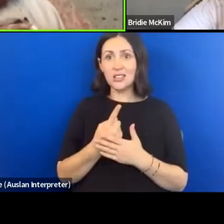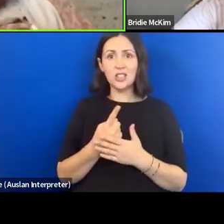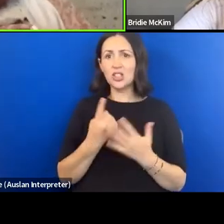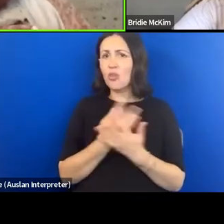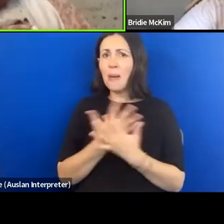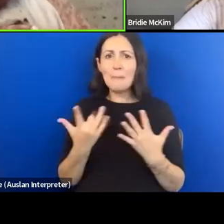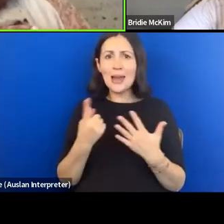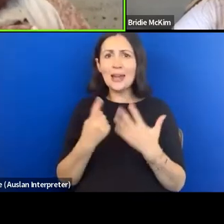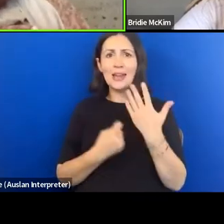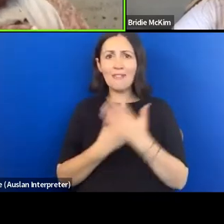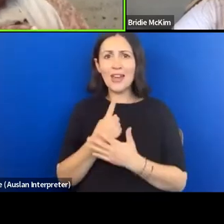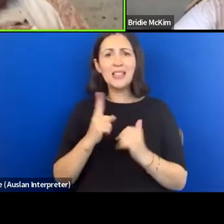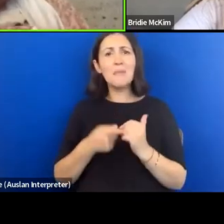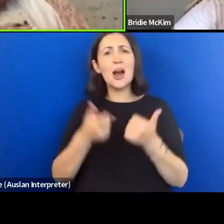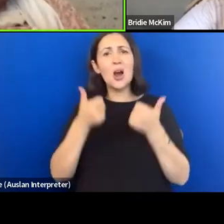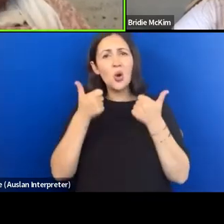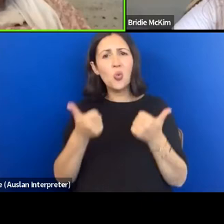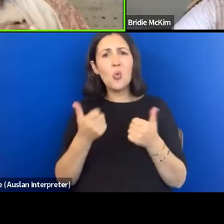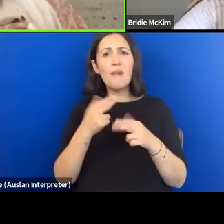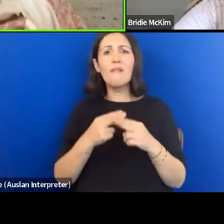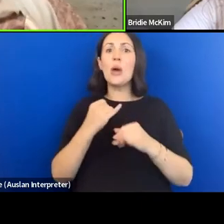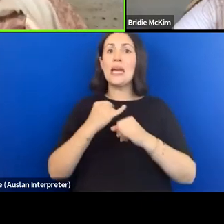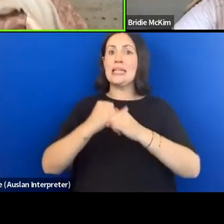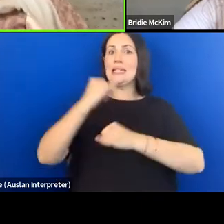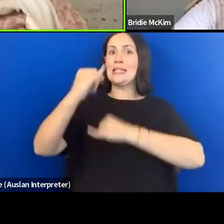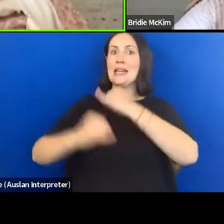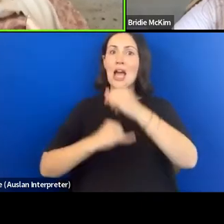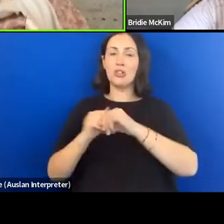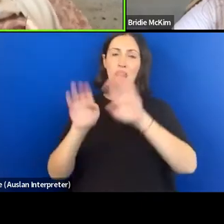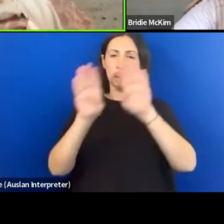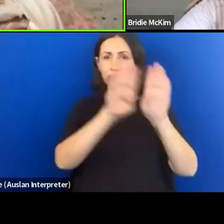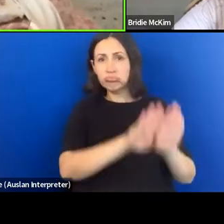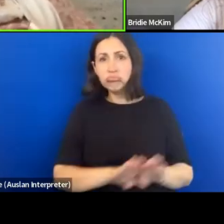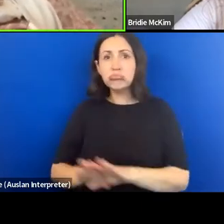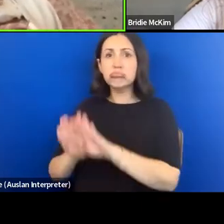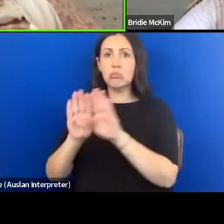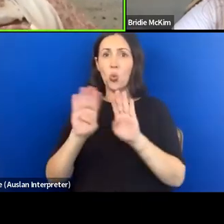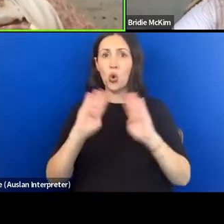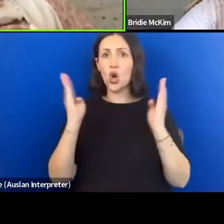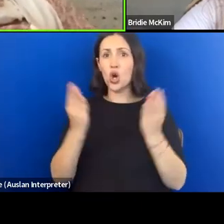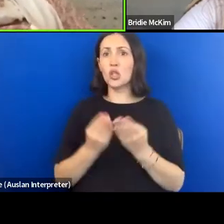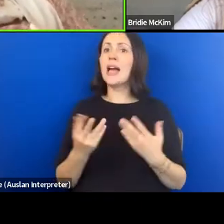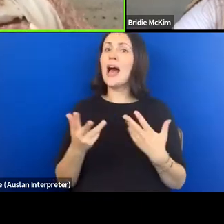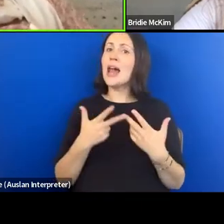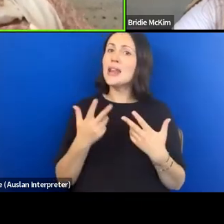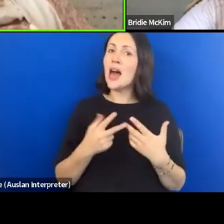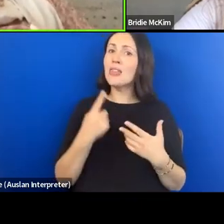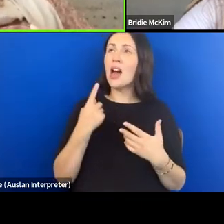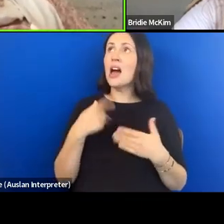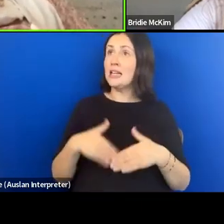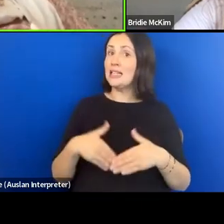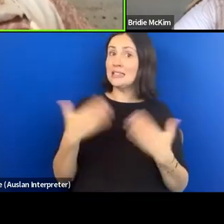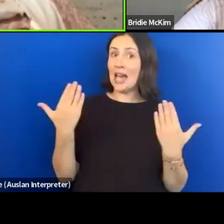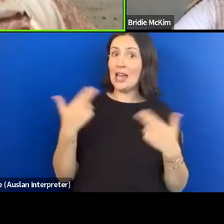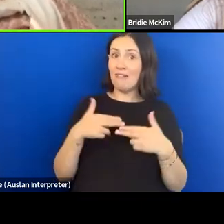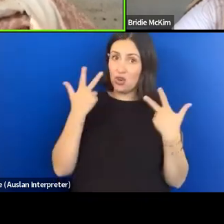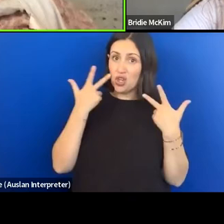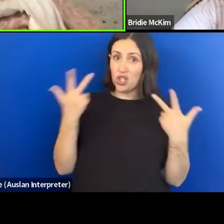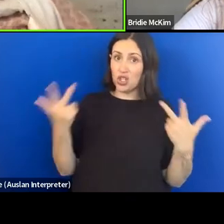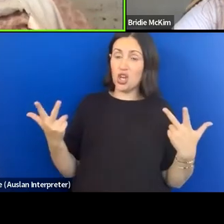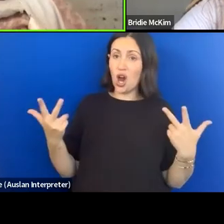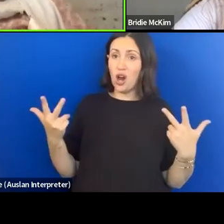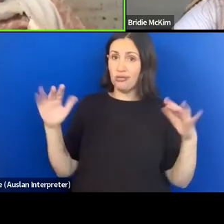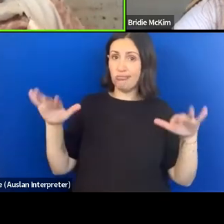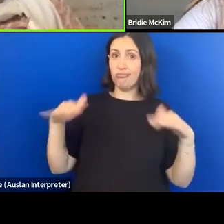that, but I think that International Day is just another day of